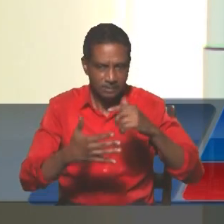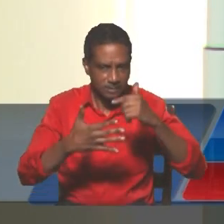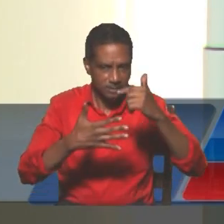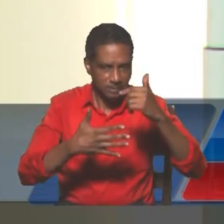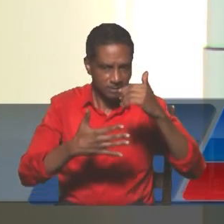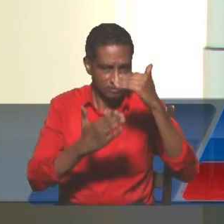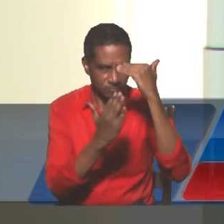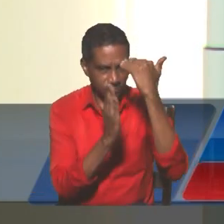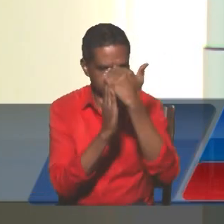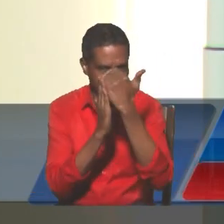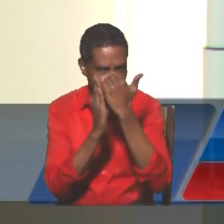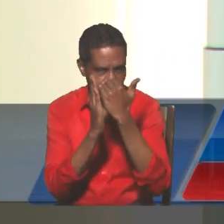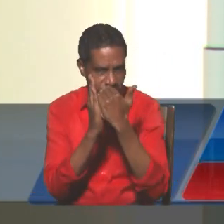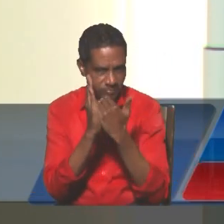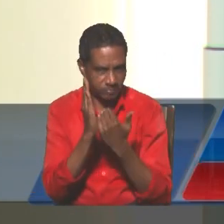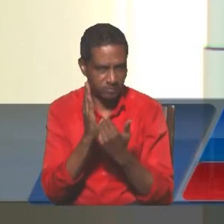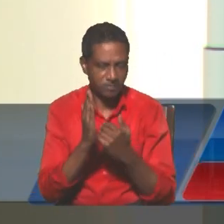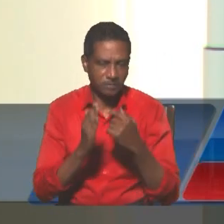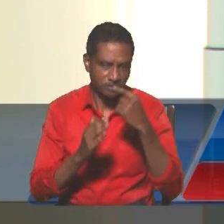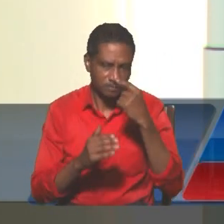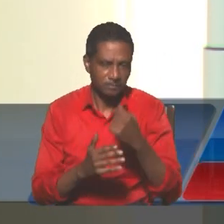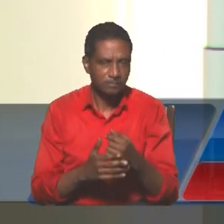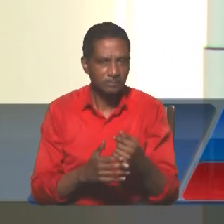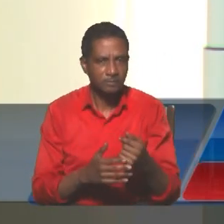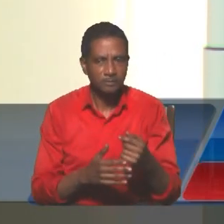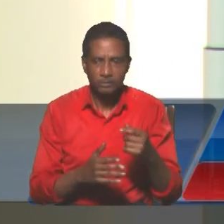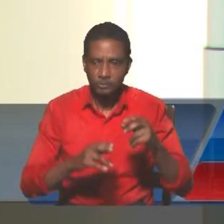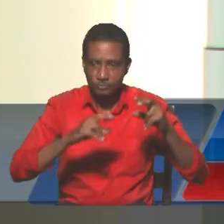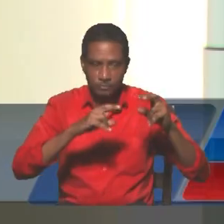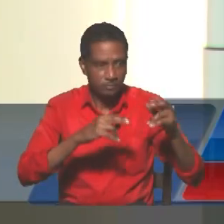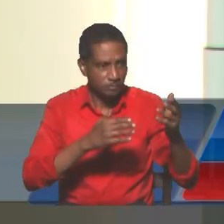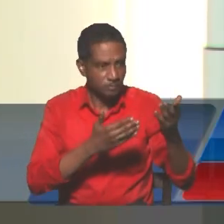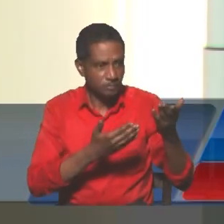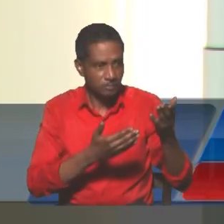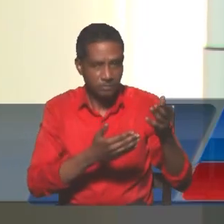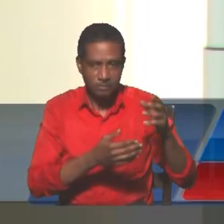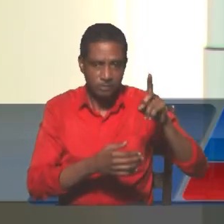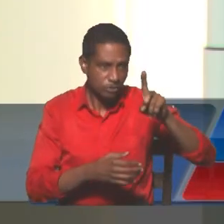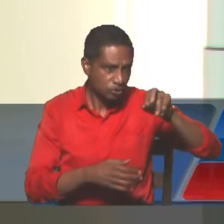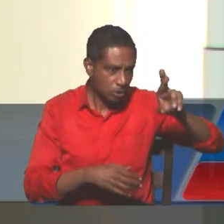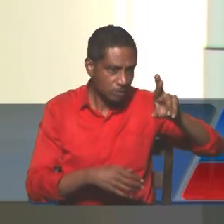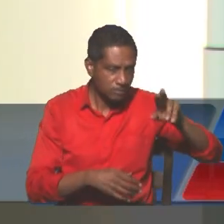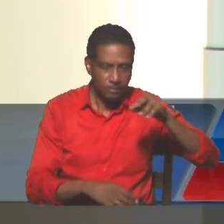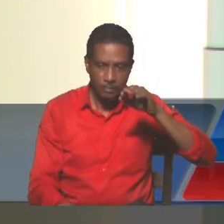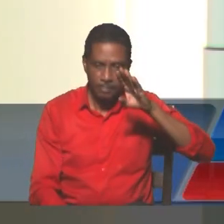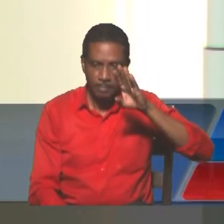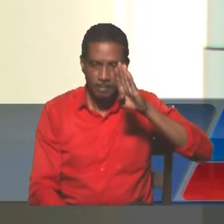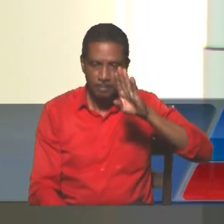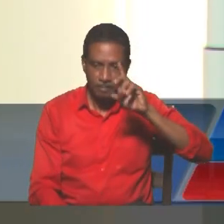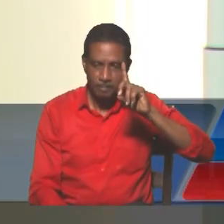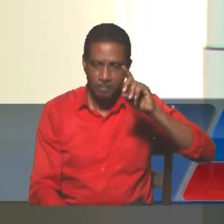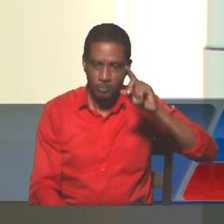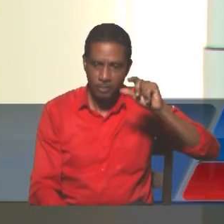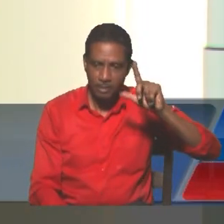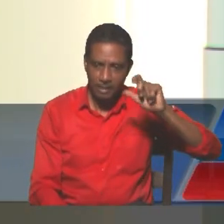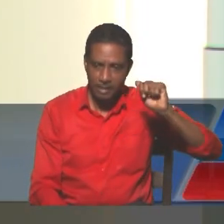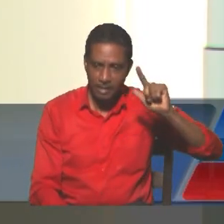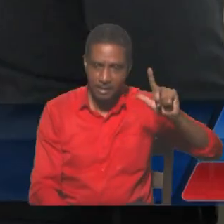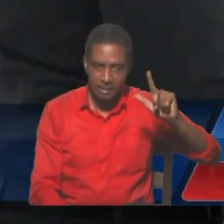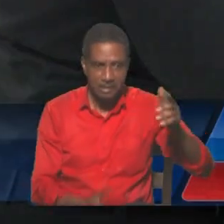country. And the researchers are here, right? Dr. Budlal is here, Professor Maharaj is here. I think we should give them a round of applause.